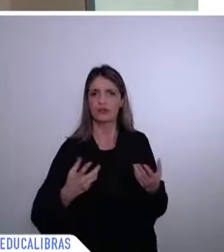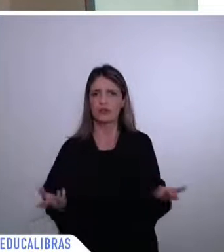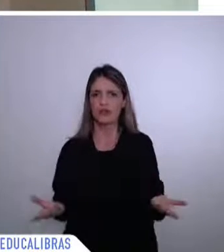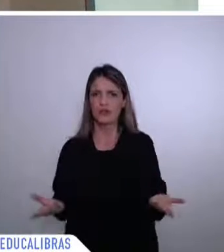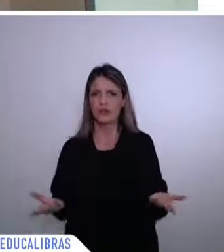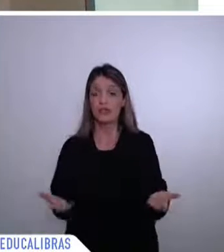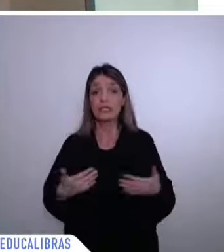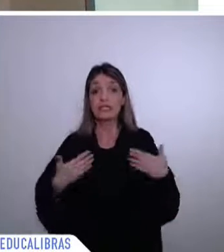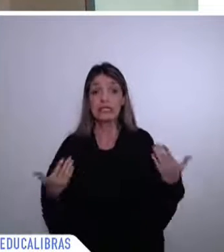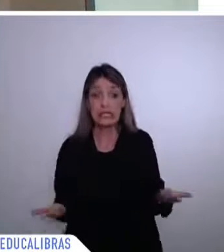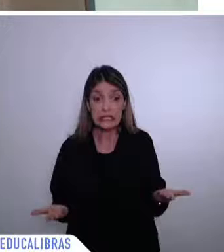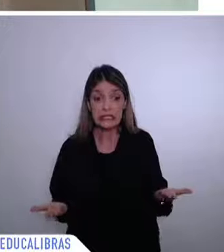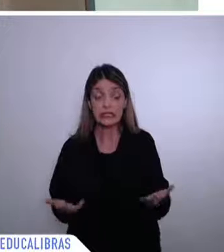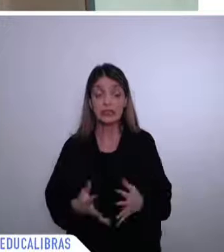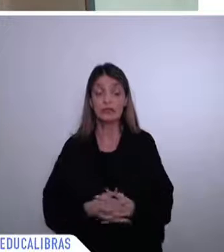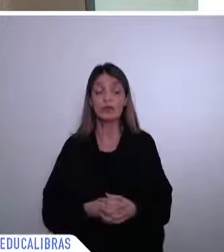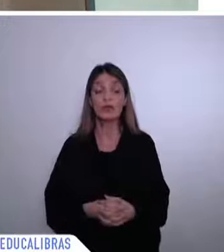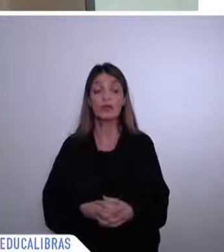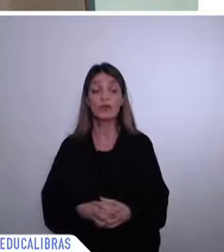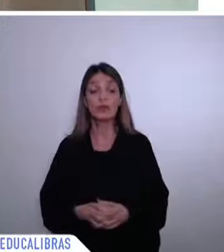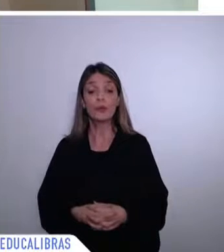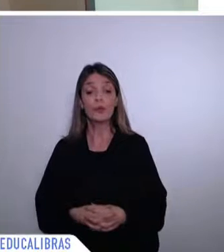there.